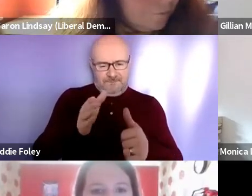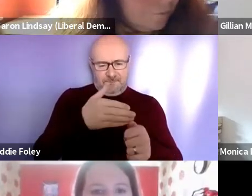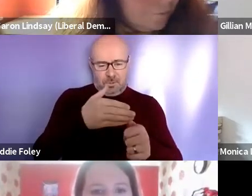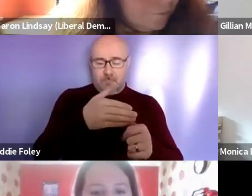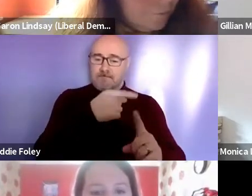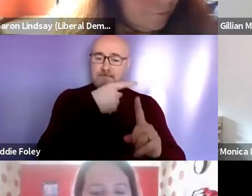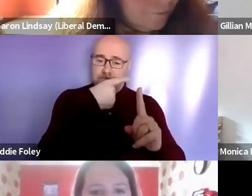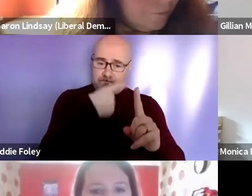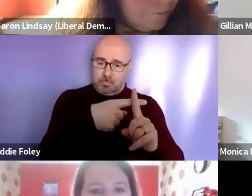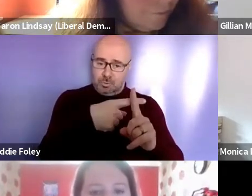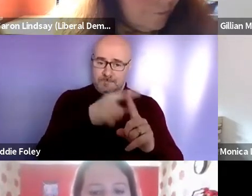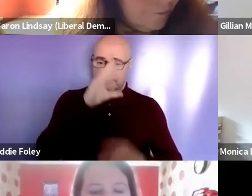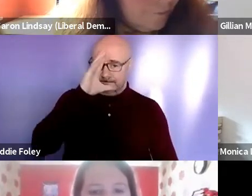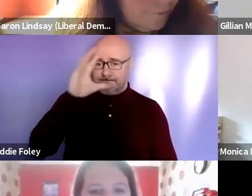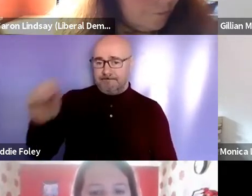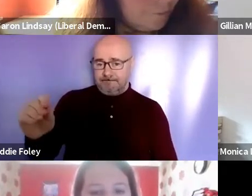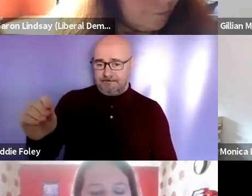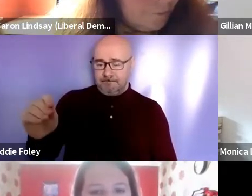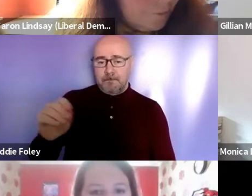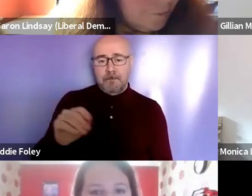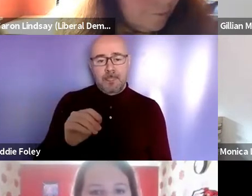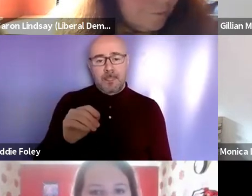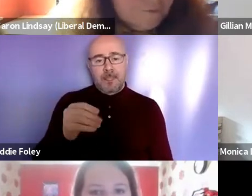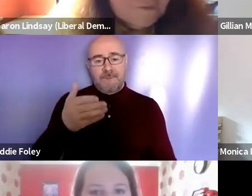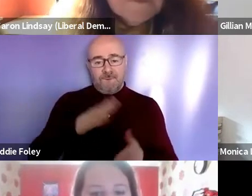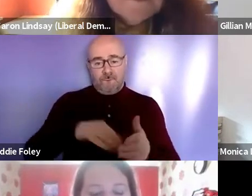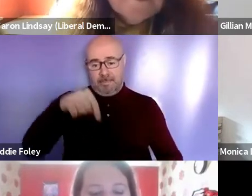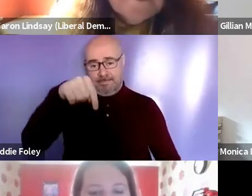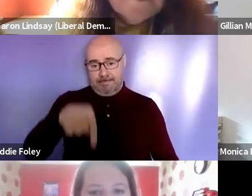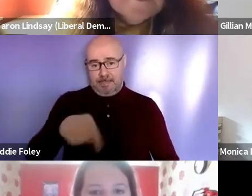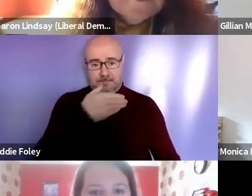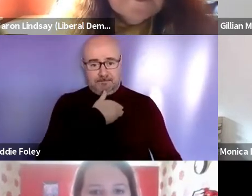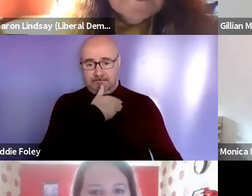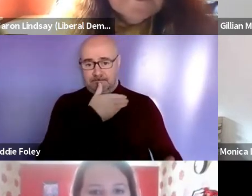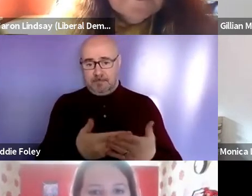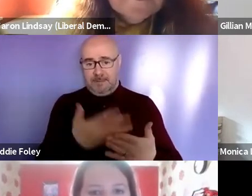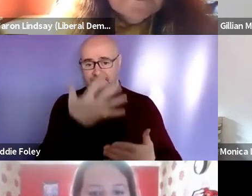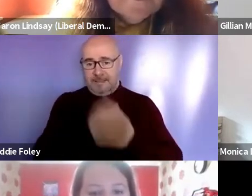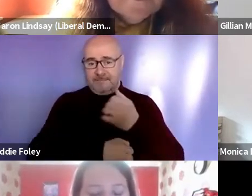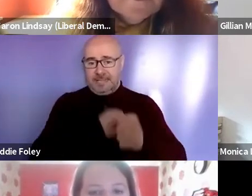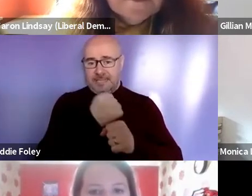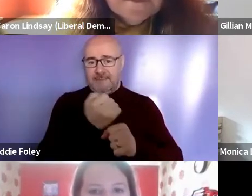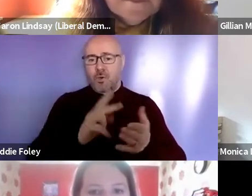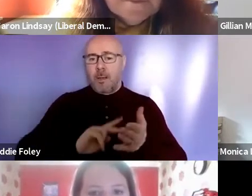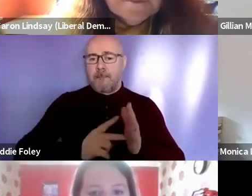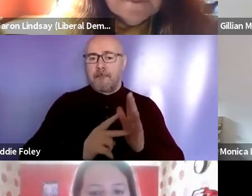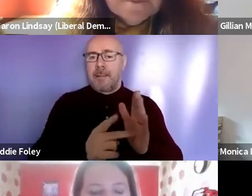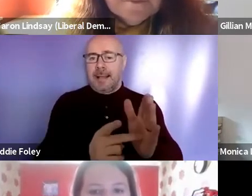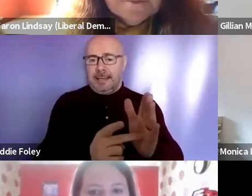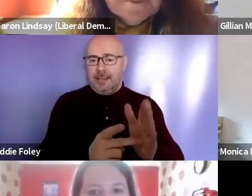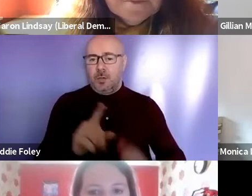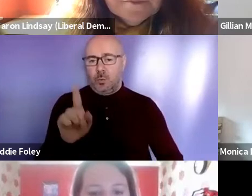positive that has come out in regard to this in the last 5 years around planning was the work